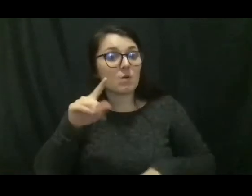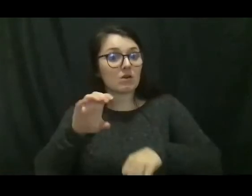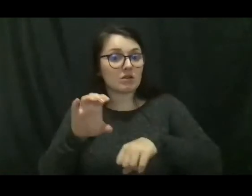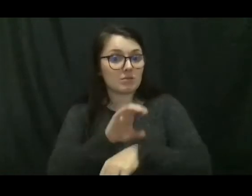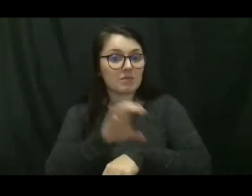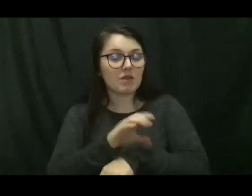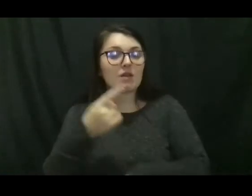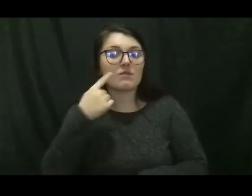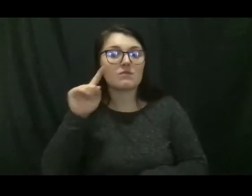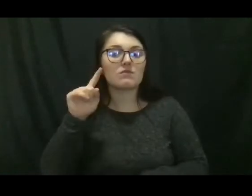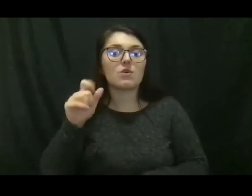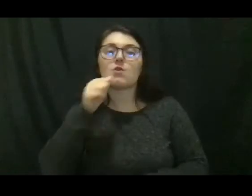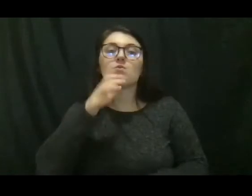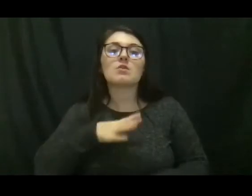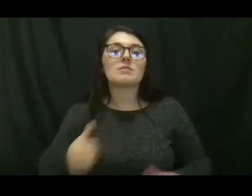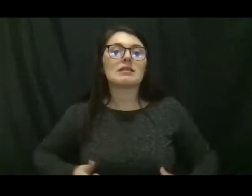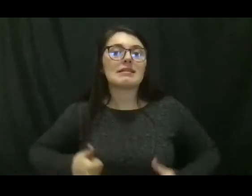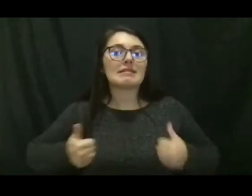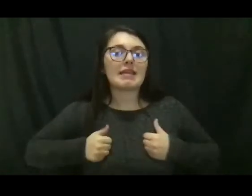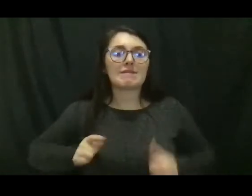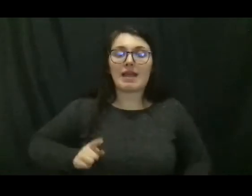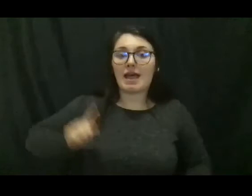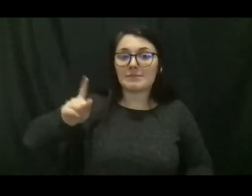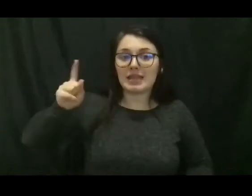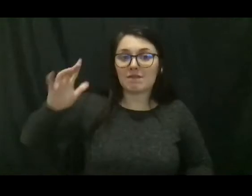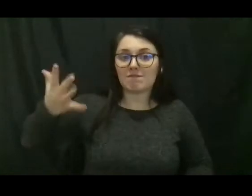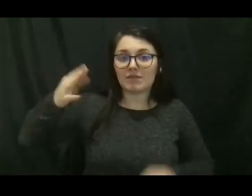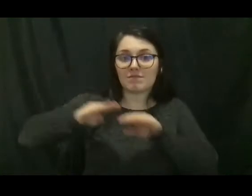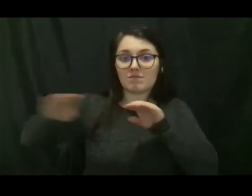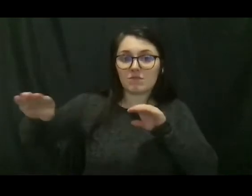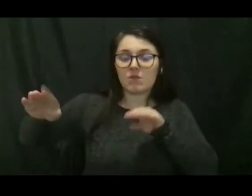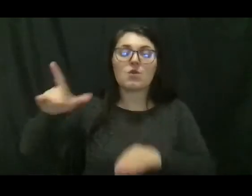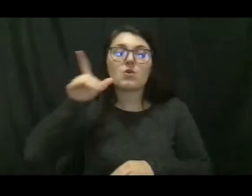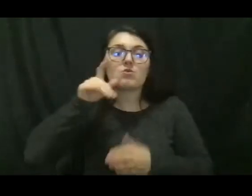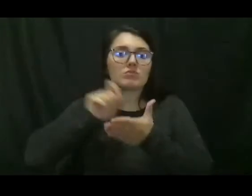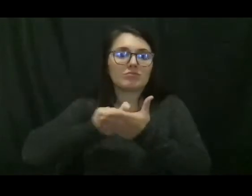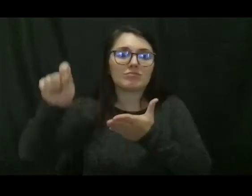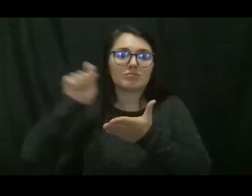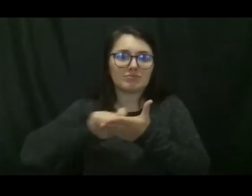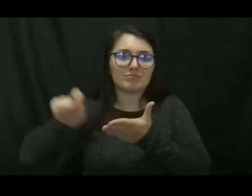who practices her typing on a piece of cardboard with the letters written in.